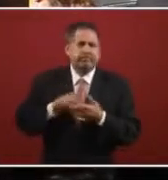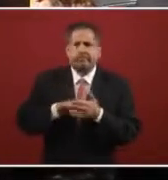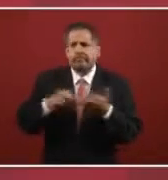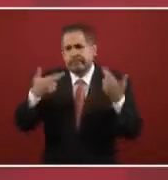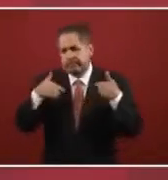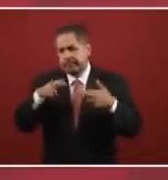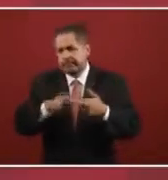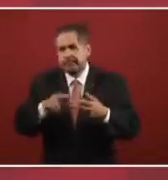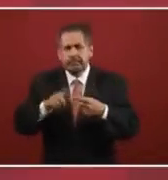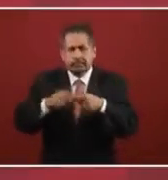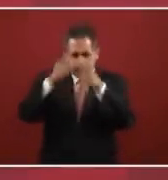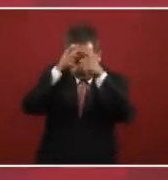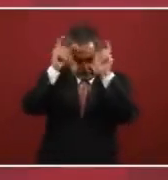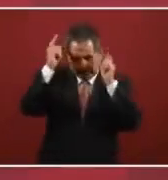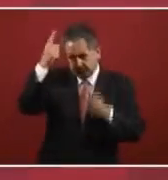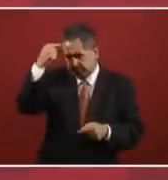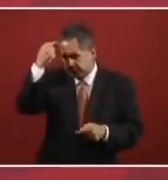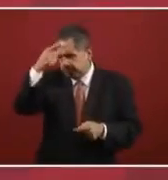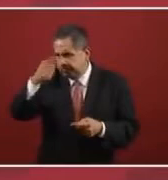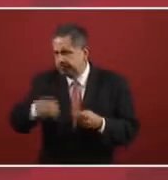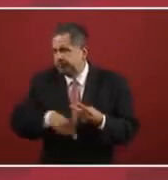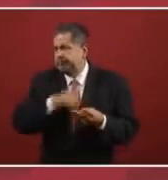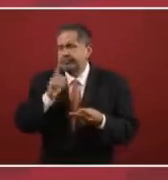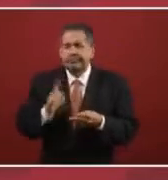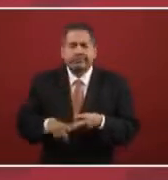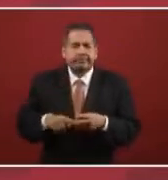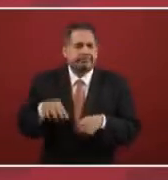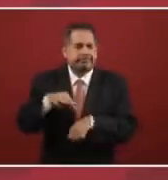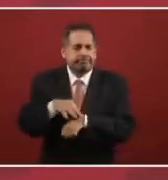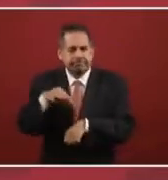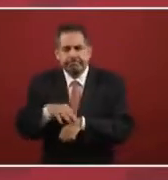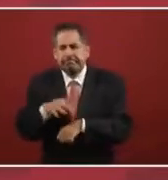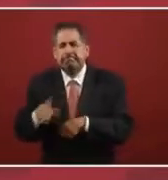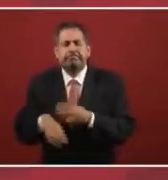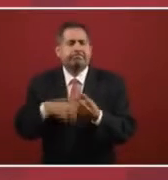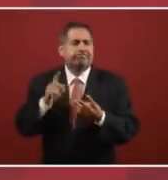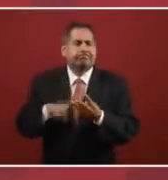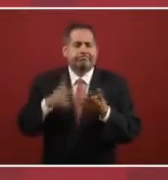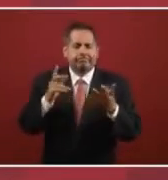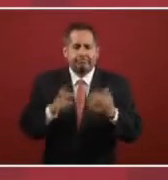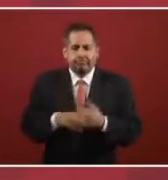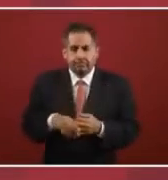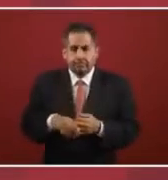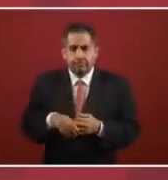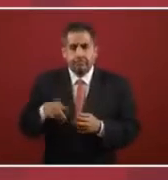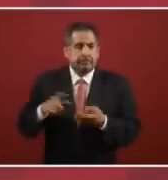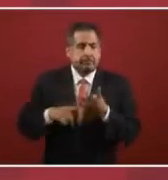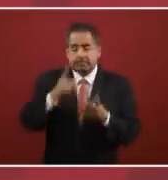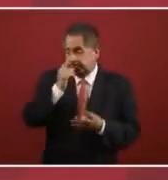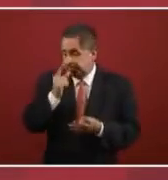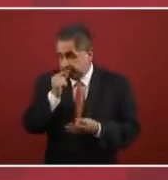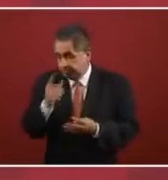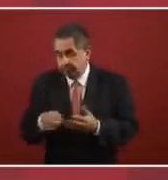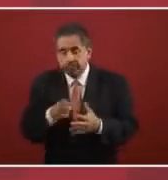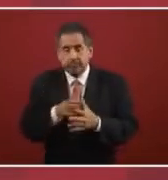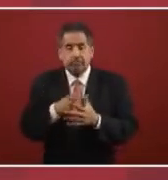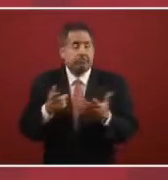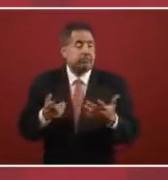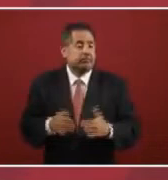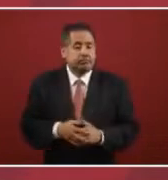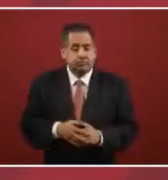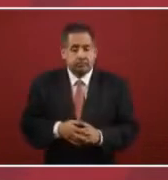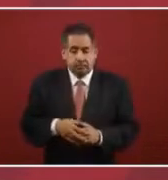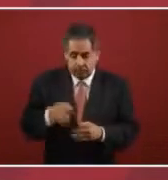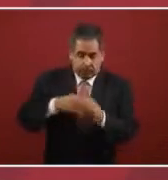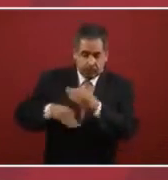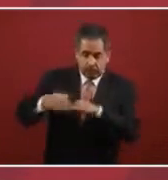la teachers, enfermera, the nurses, el médico, the doctors, diría el policía, policemen,